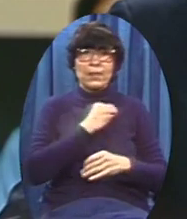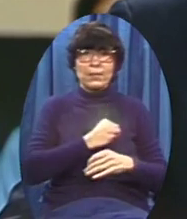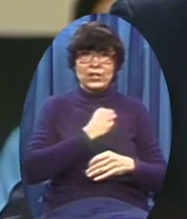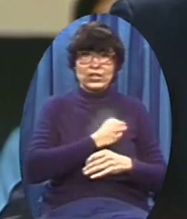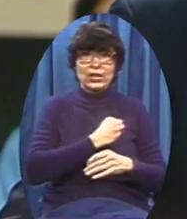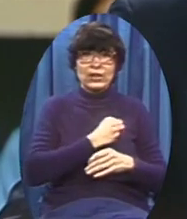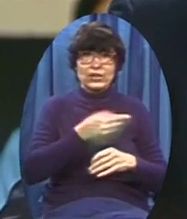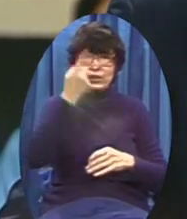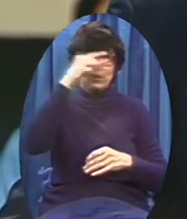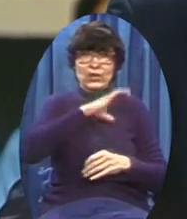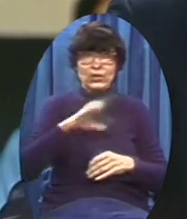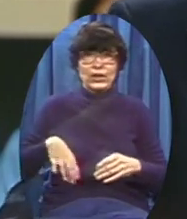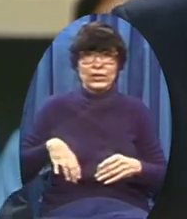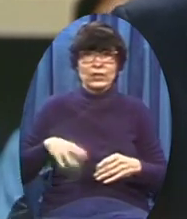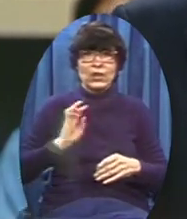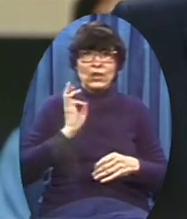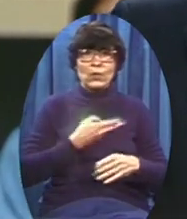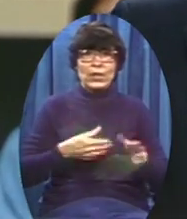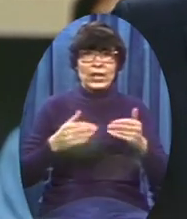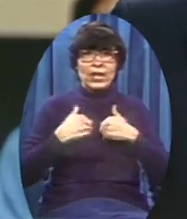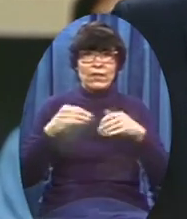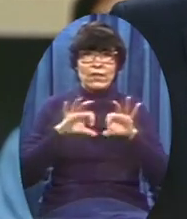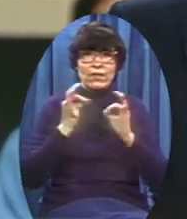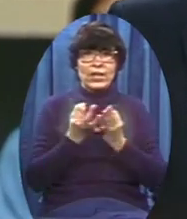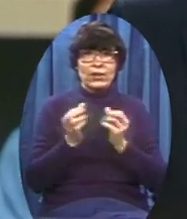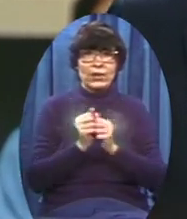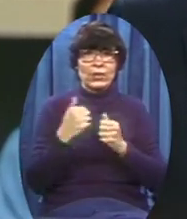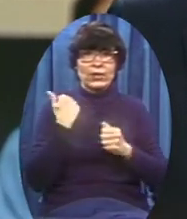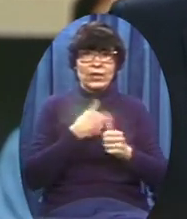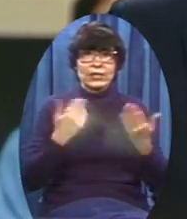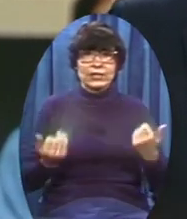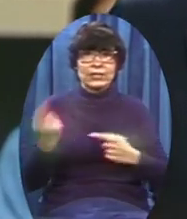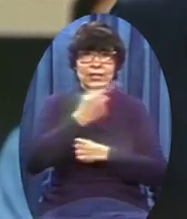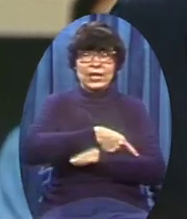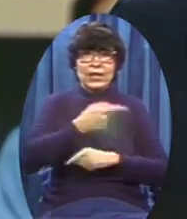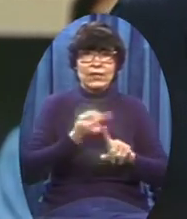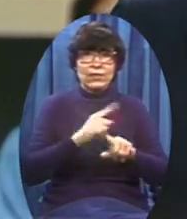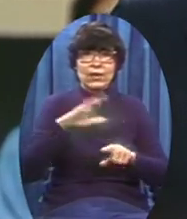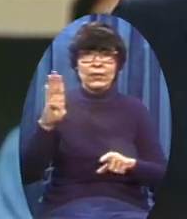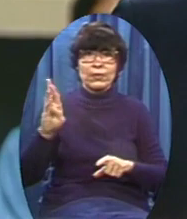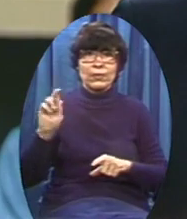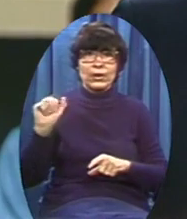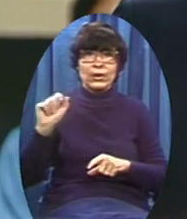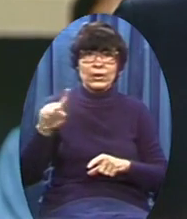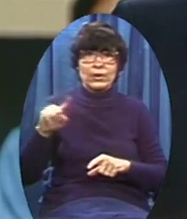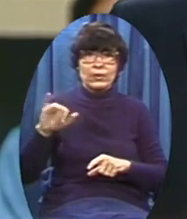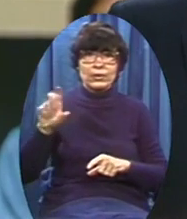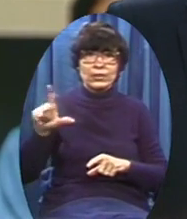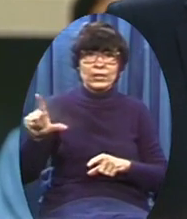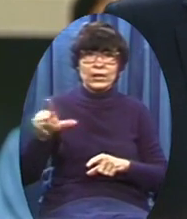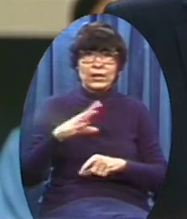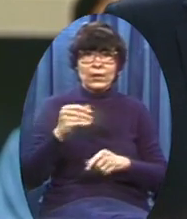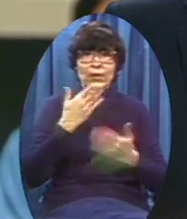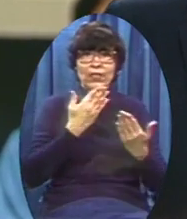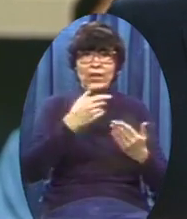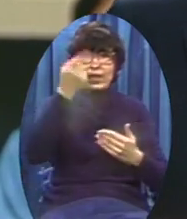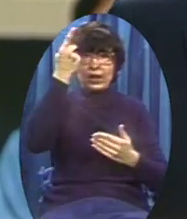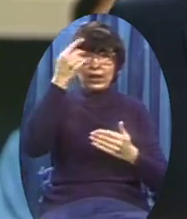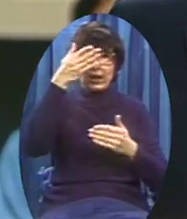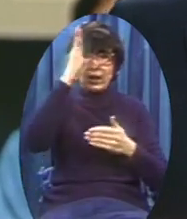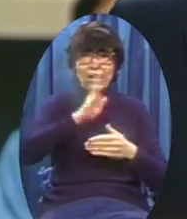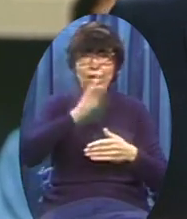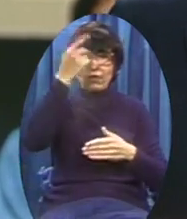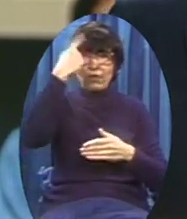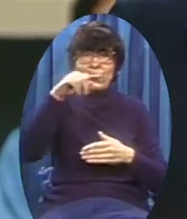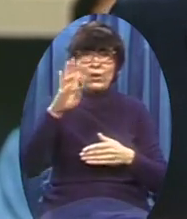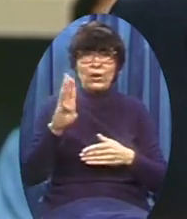returned from Brazil, Bud McCord. Family, and we thank God for Bud. He's been there 3.5 years since he